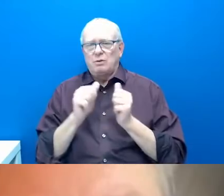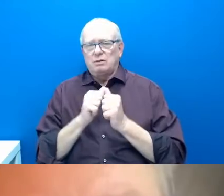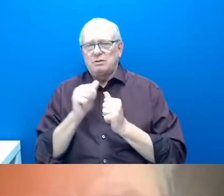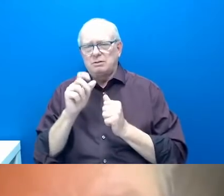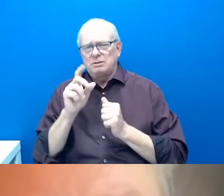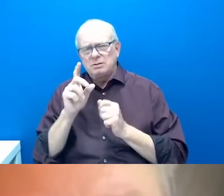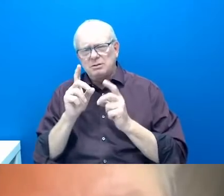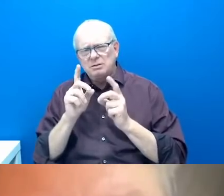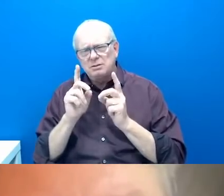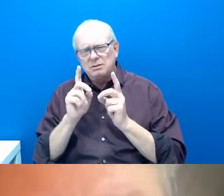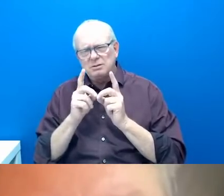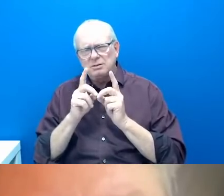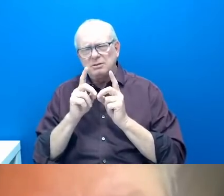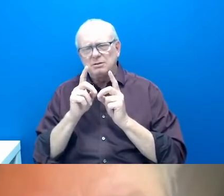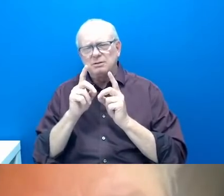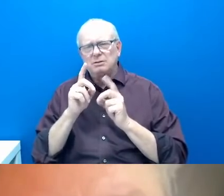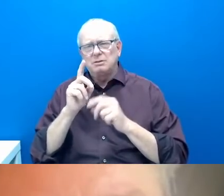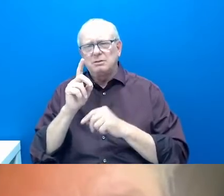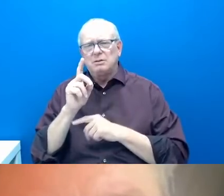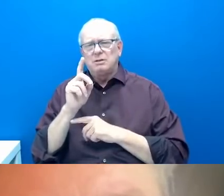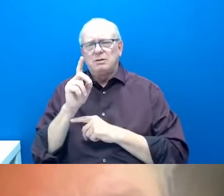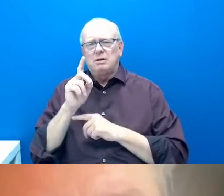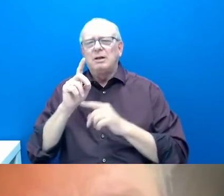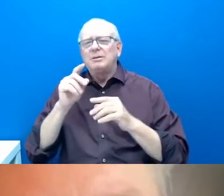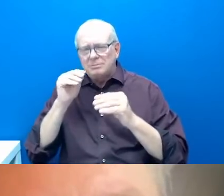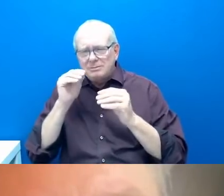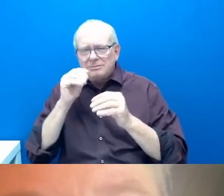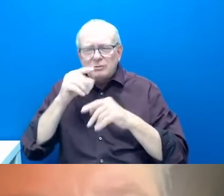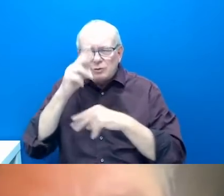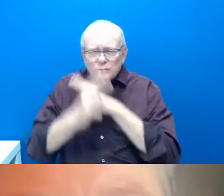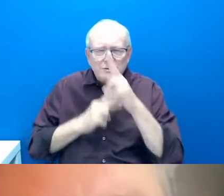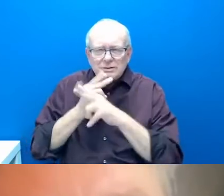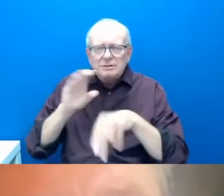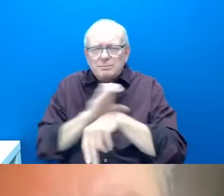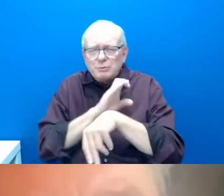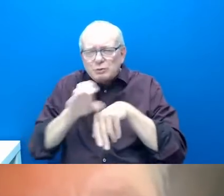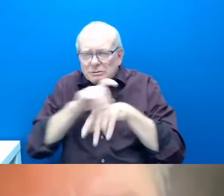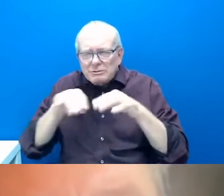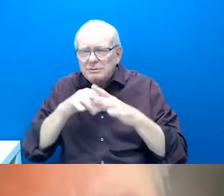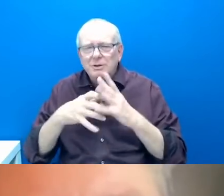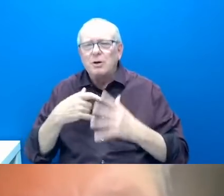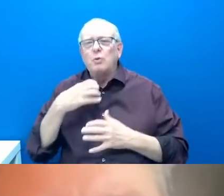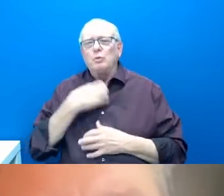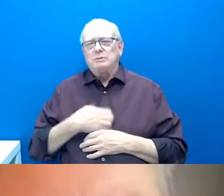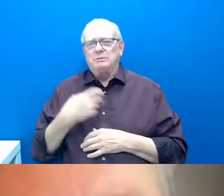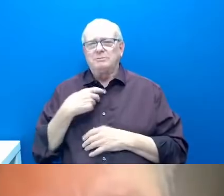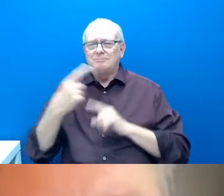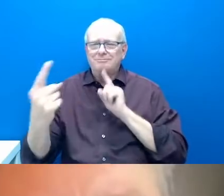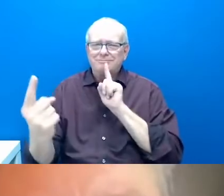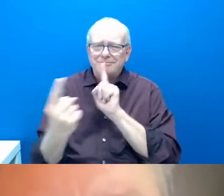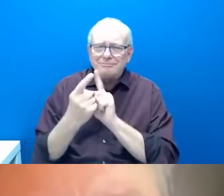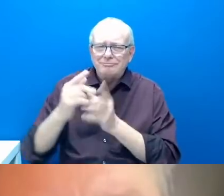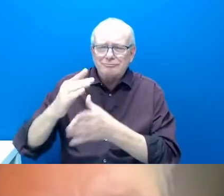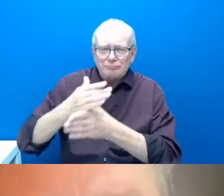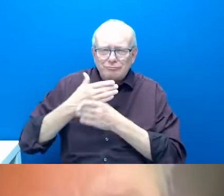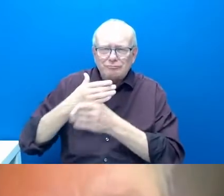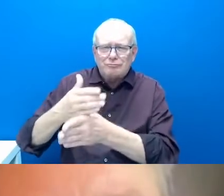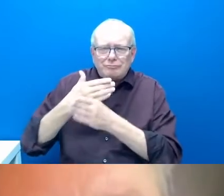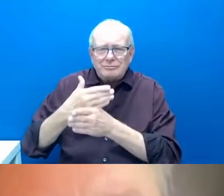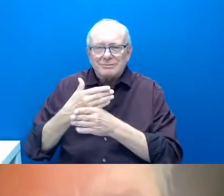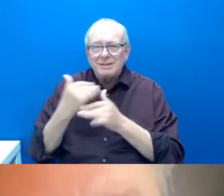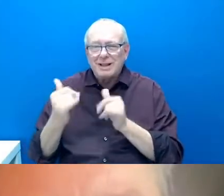and that we could be sharing this space in a non-digital fashion.